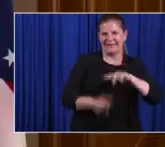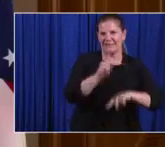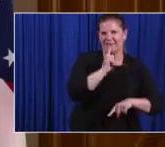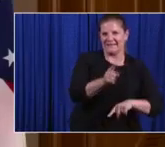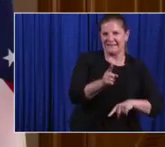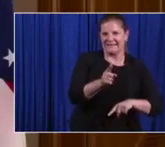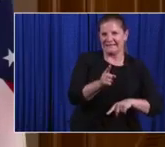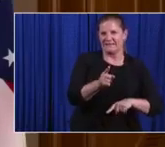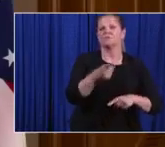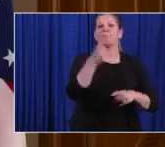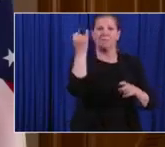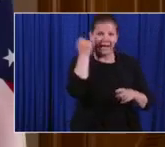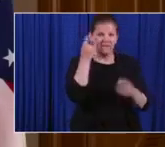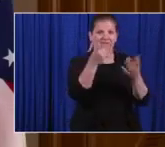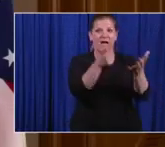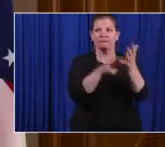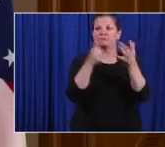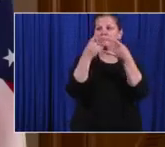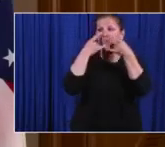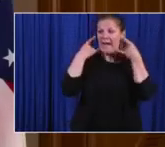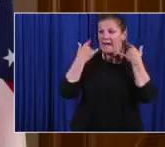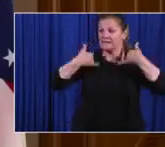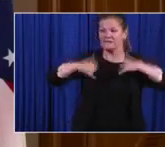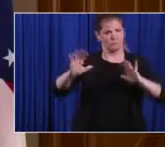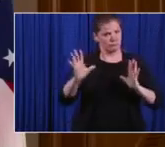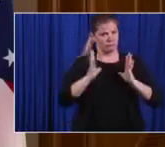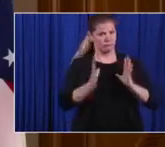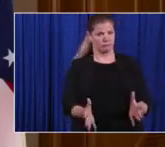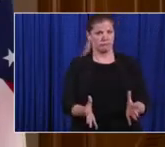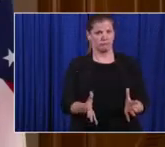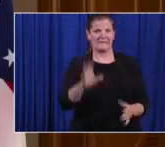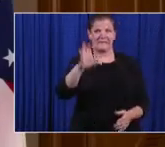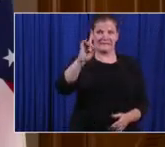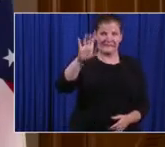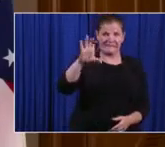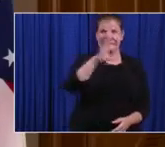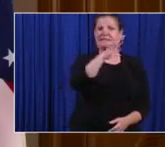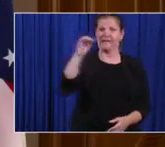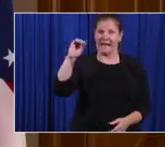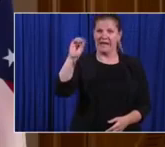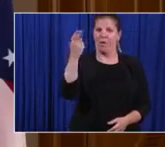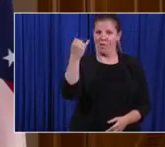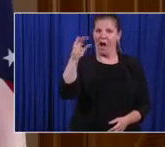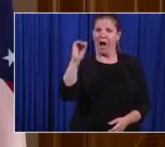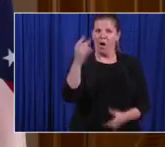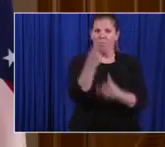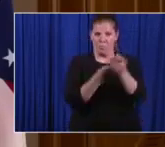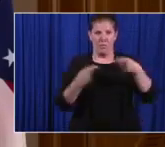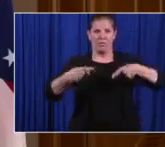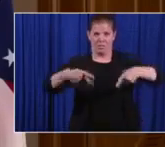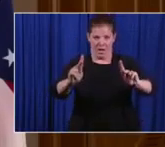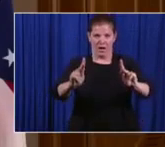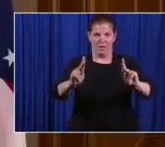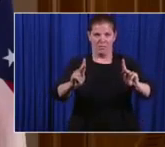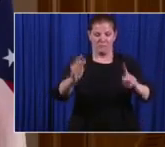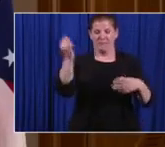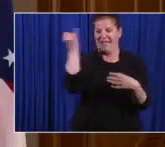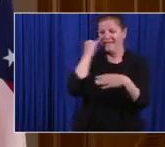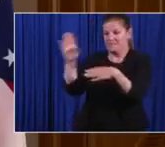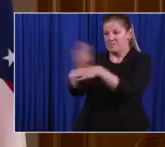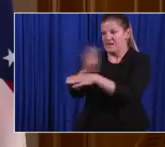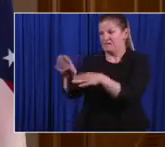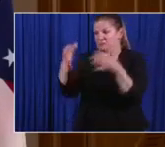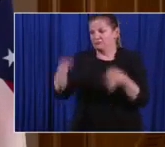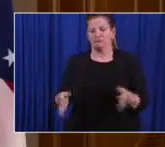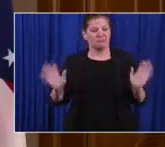is permitted under the CDC guidance, and it is permitted under our order. If a business chooses not to require